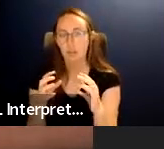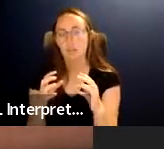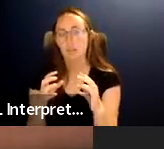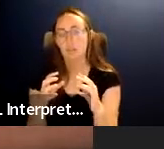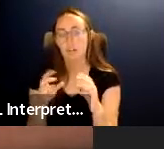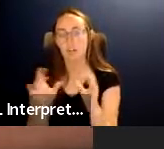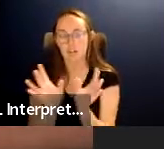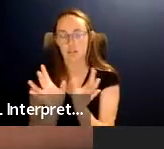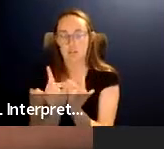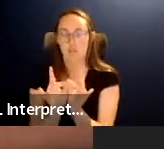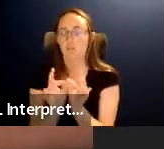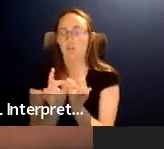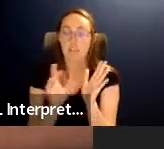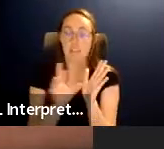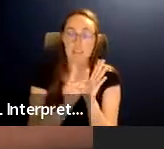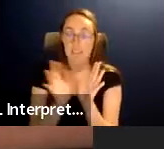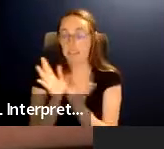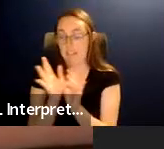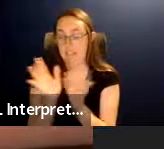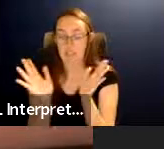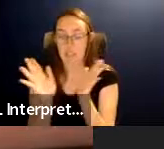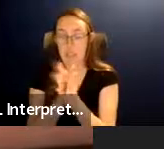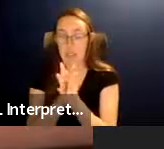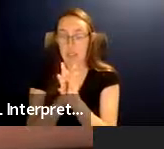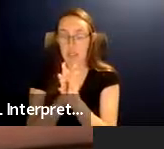to adhesive.